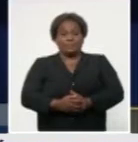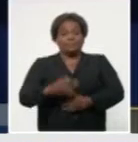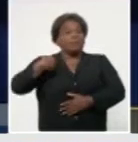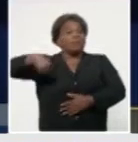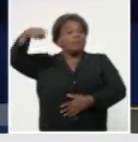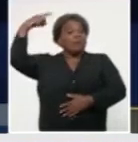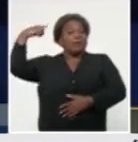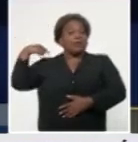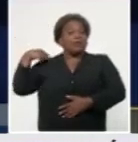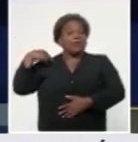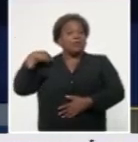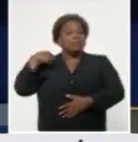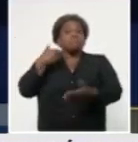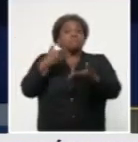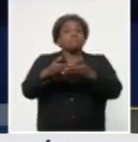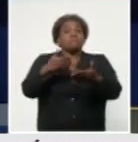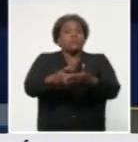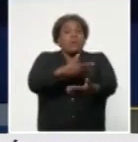108 people.